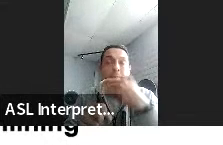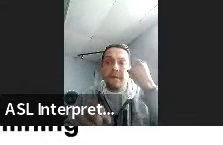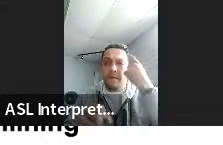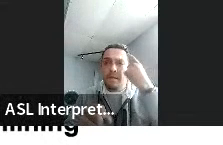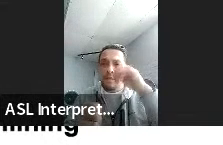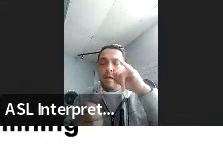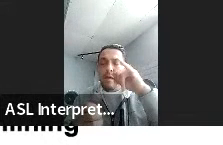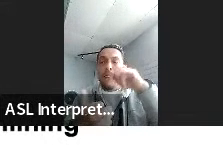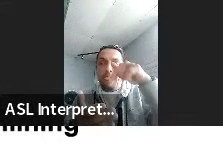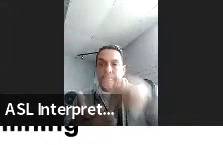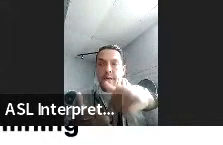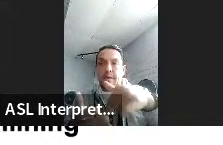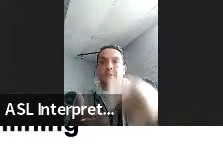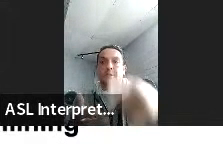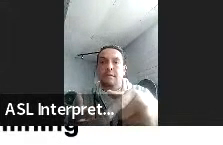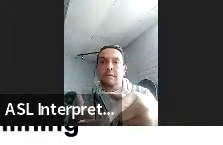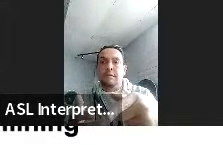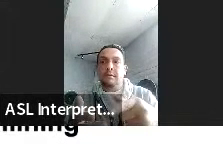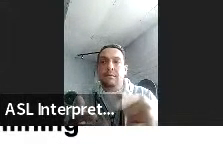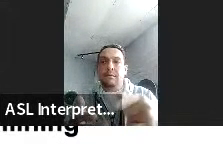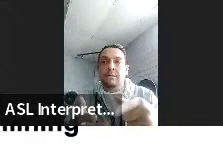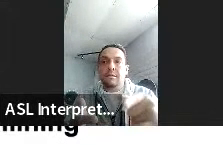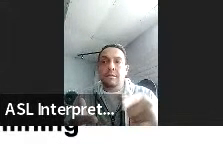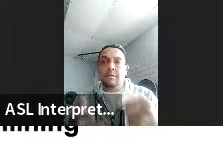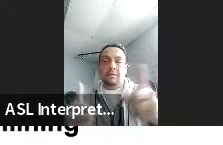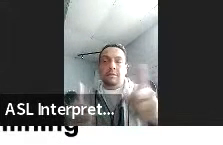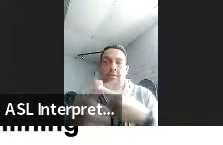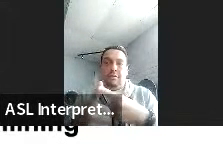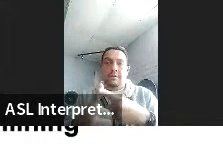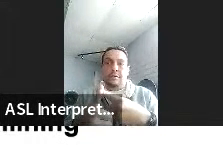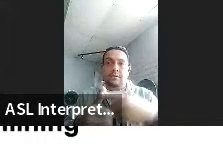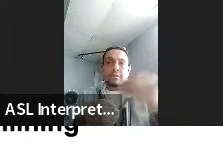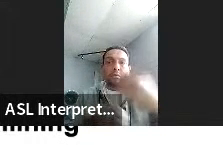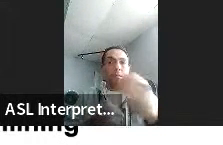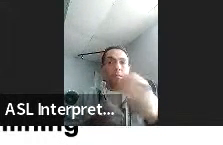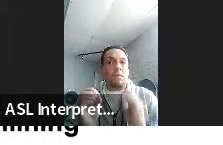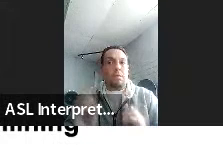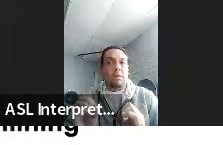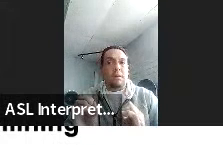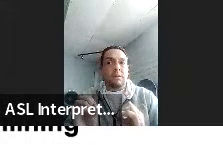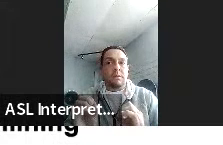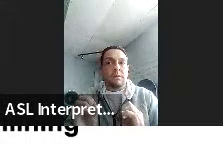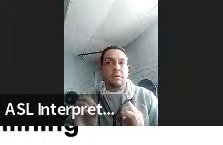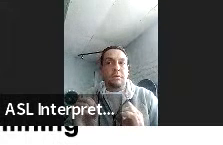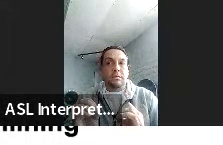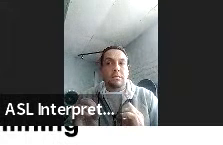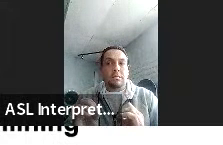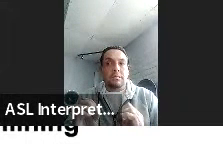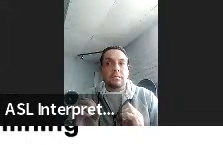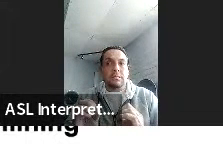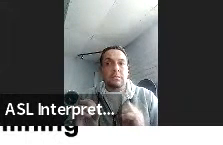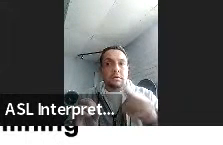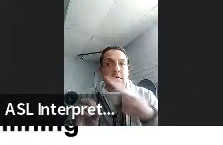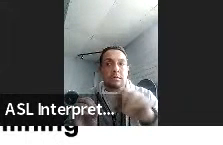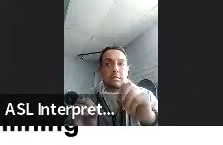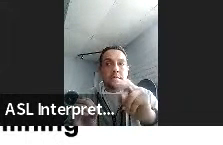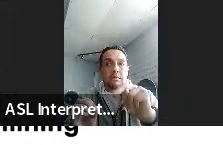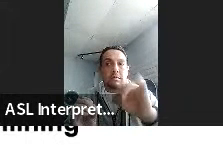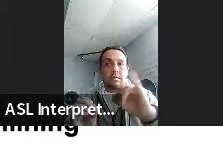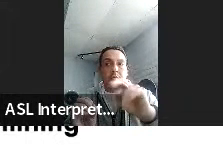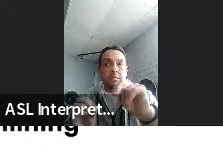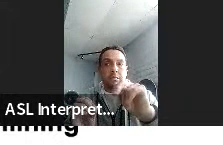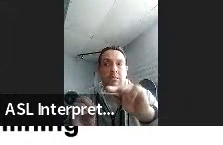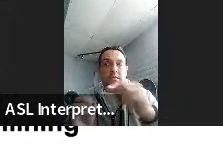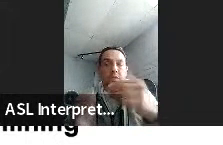of our zoning. We're first reorganizing the categories of uses that we have in zoning, called use groups, into